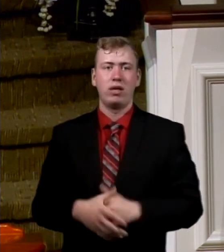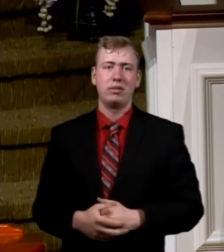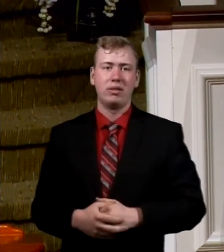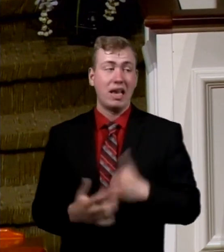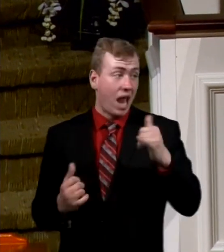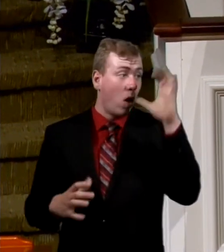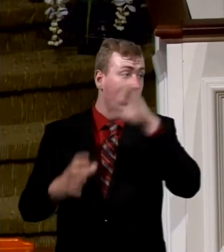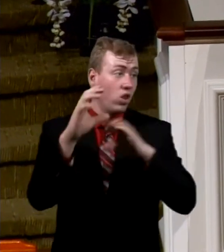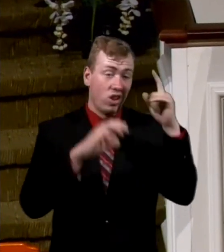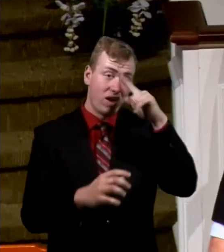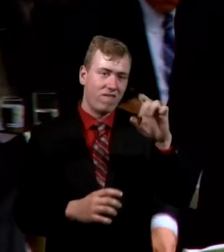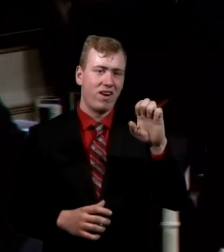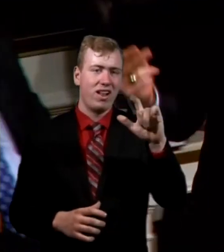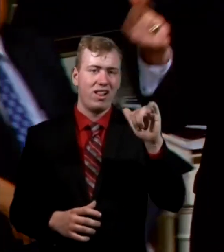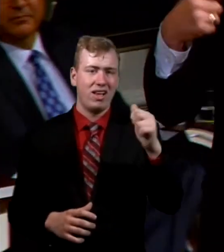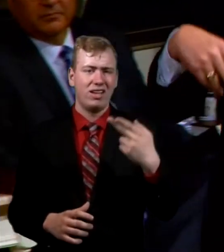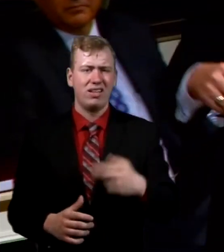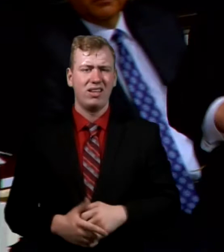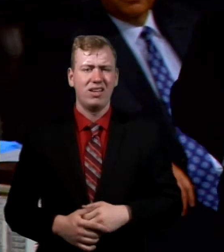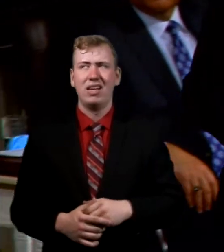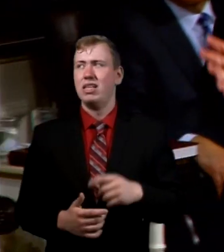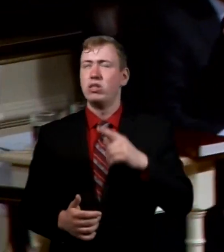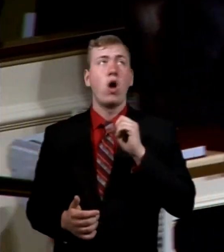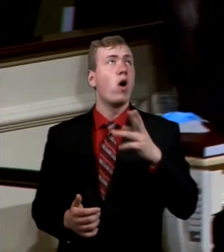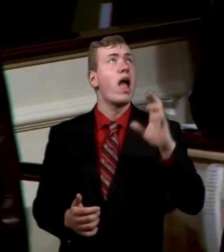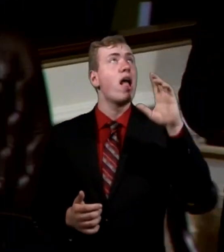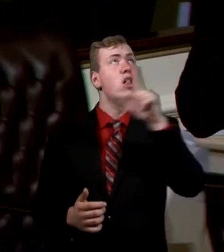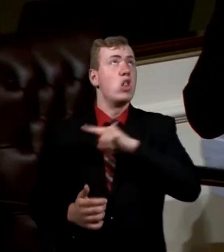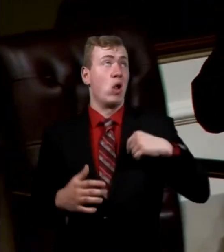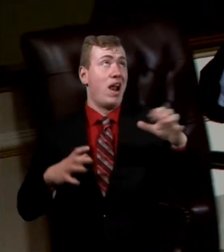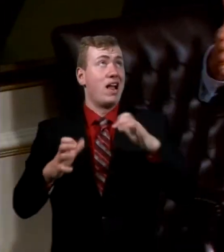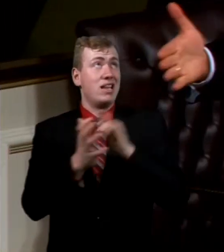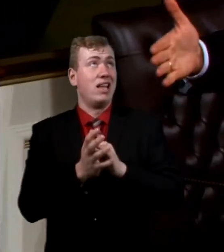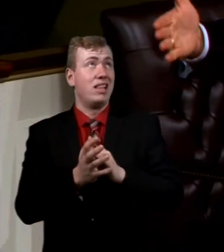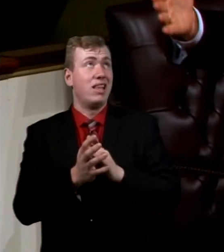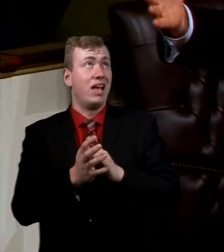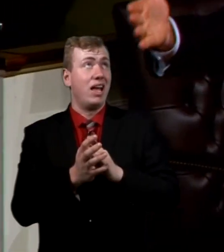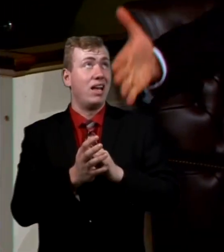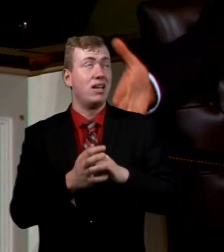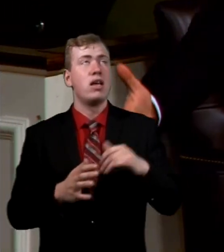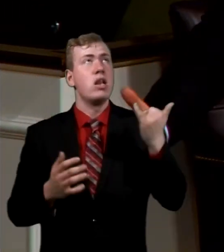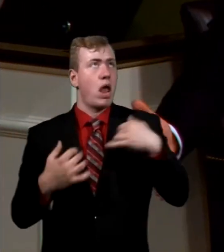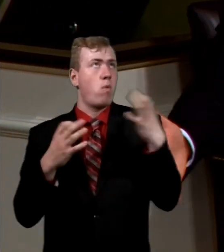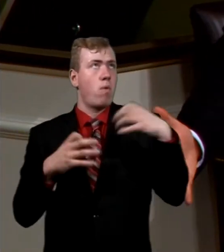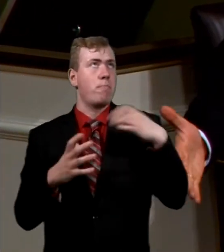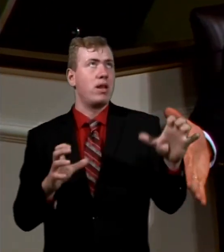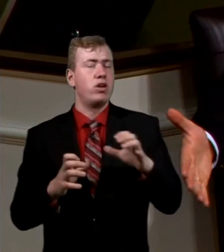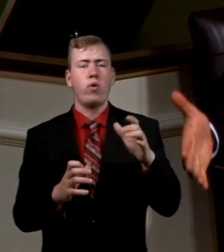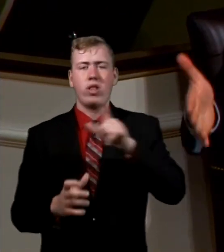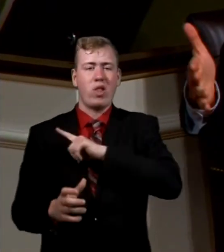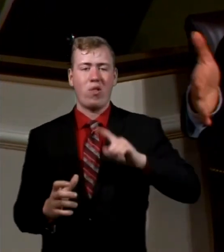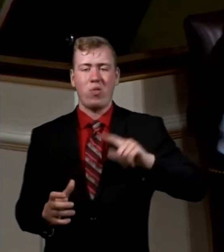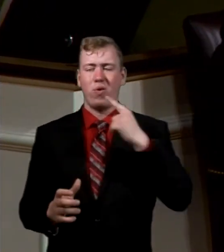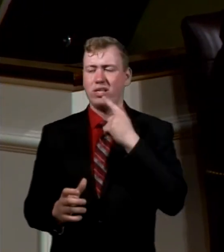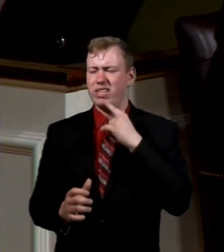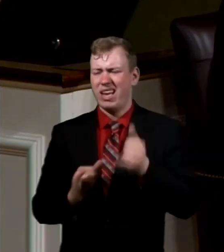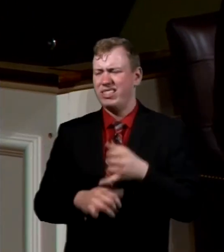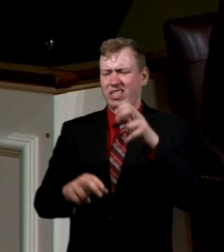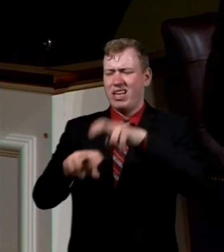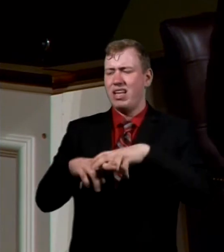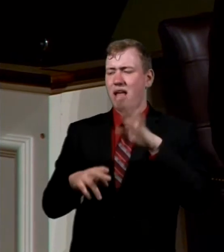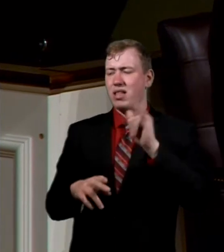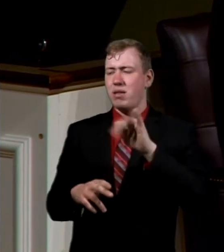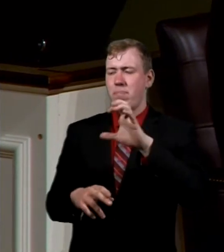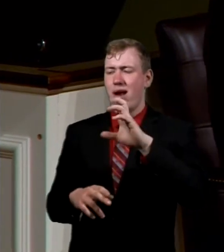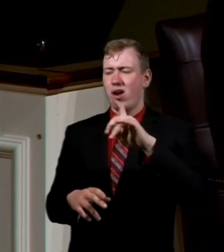But it's interesting to me that he probably said, okay, now, Lord, I did that. Now, what else do want me to do? He said, I want you to go sit by the little creek. And we're just going to stay there, and